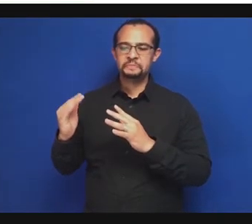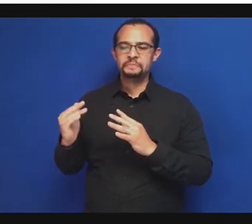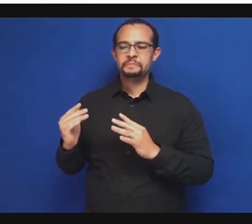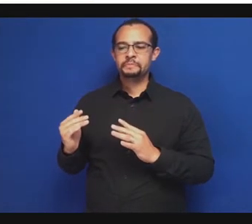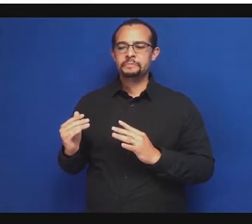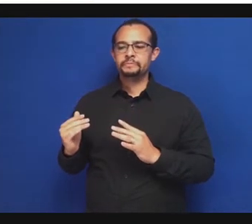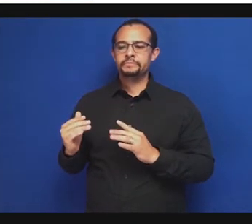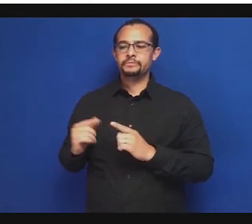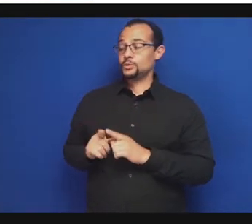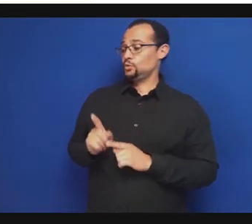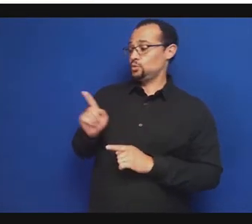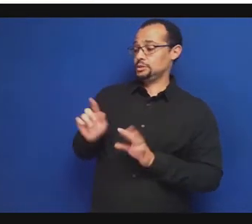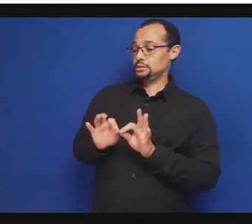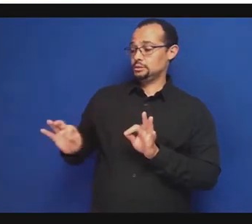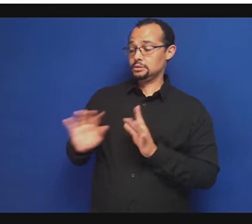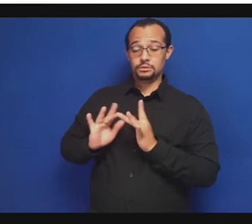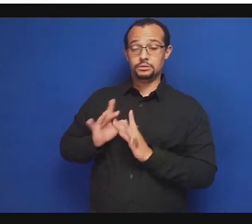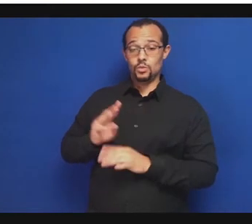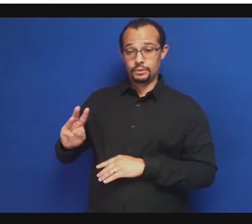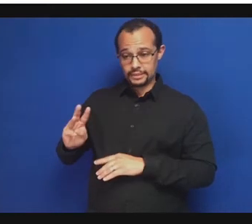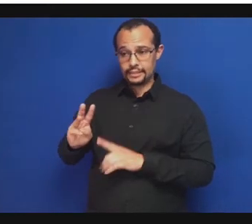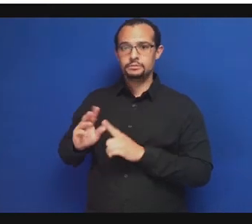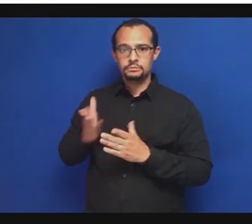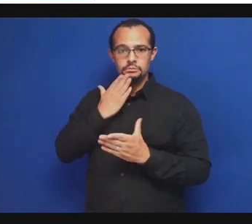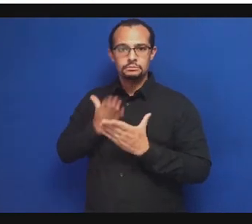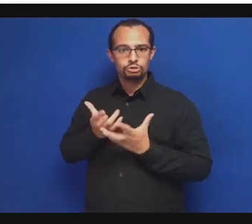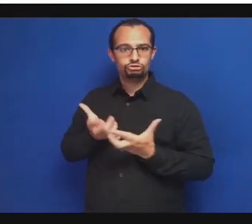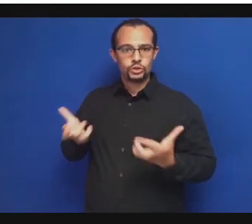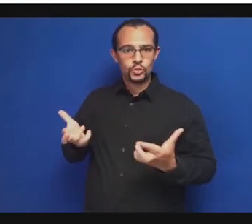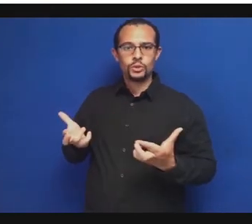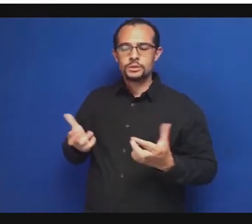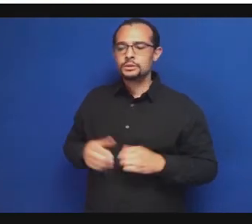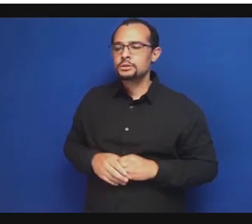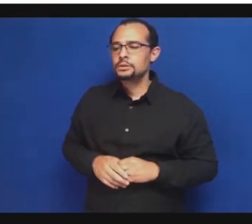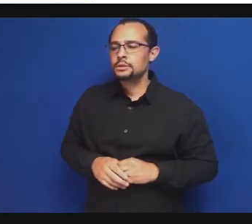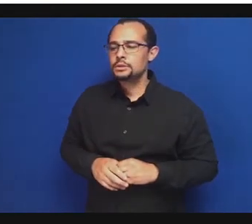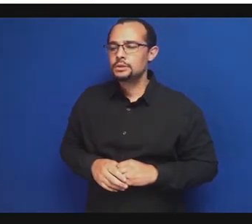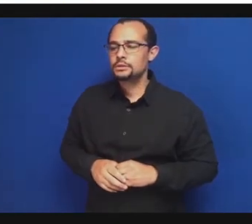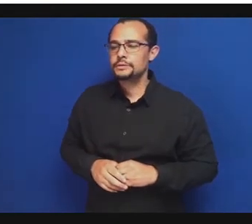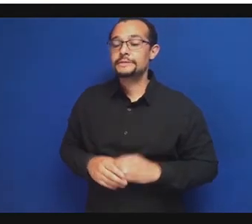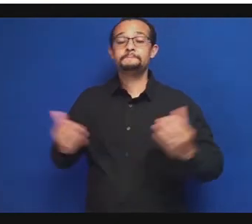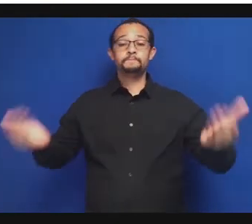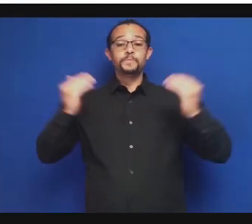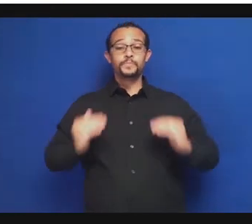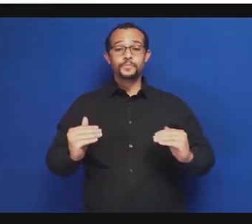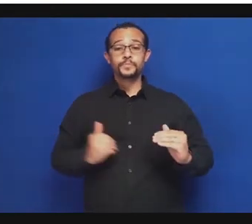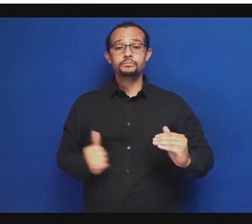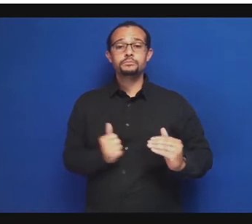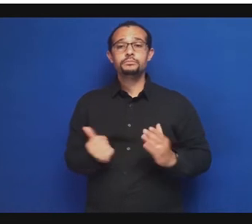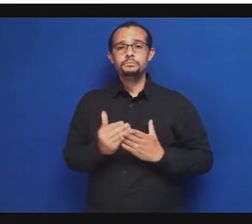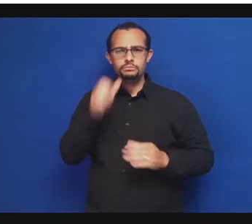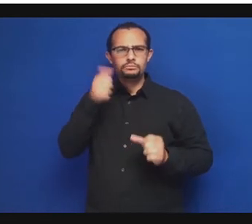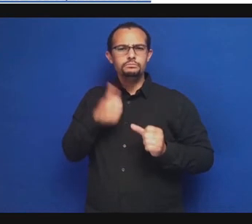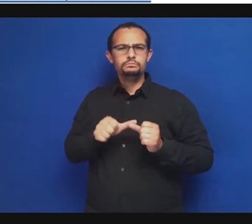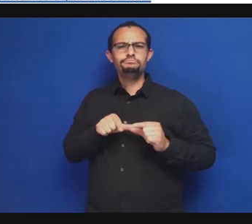So here are, if you remember, and you can check your slide deck, we have the resources available